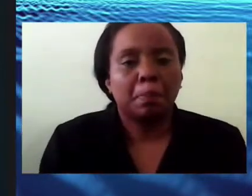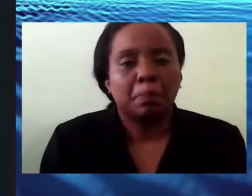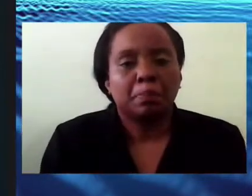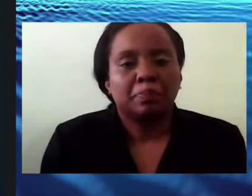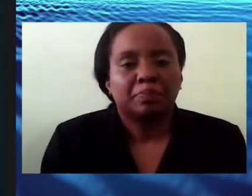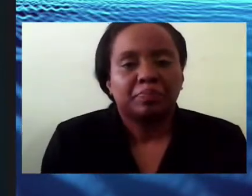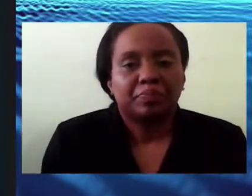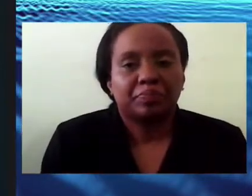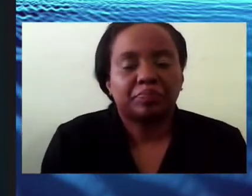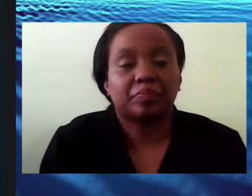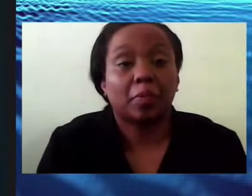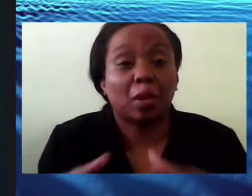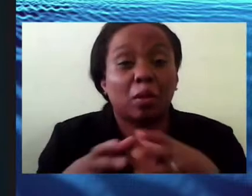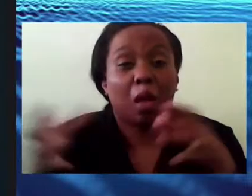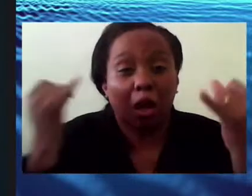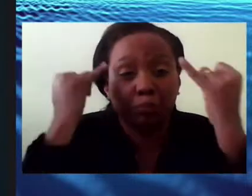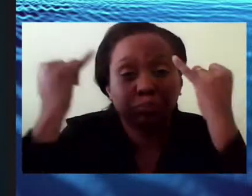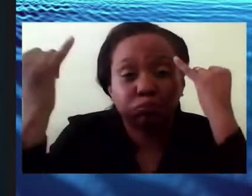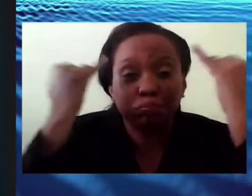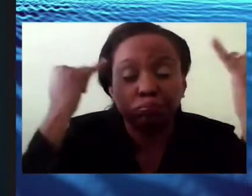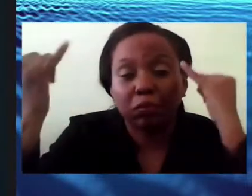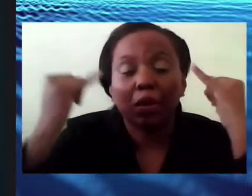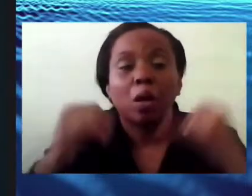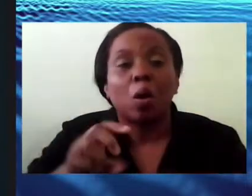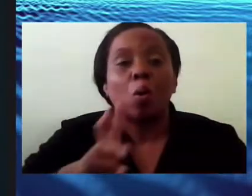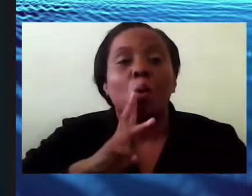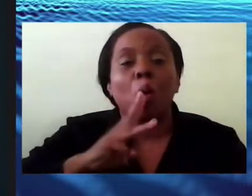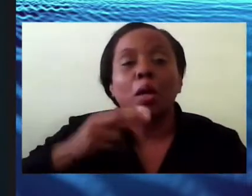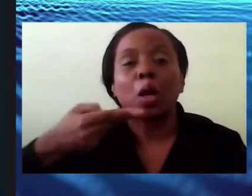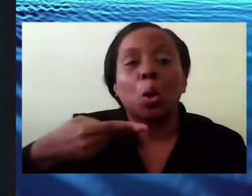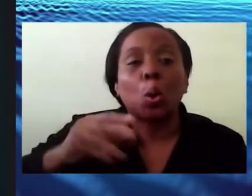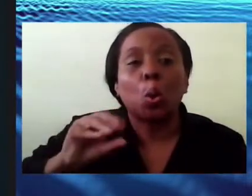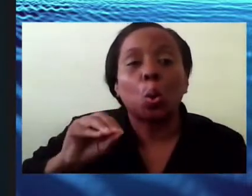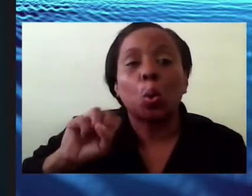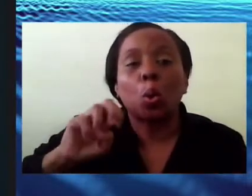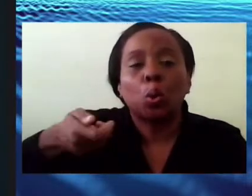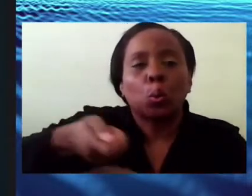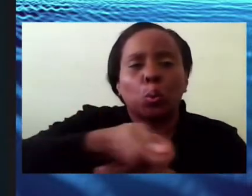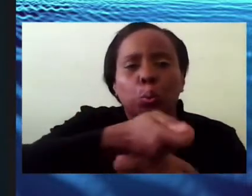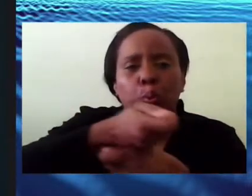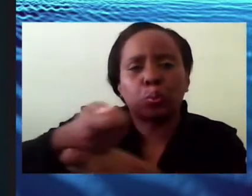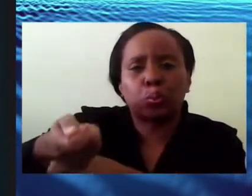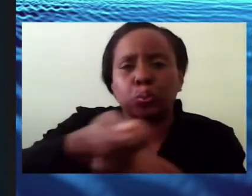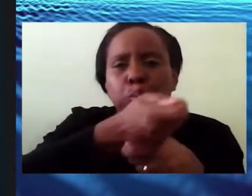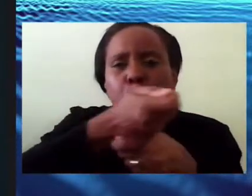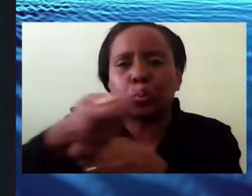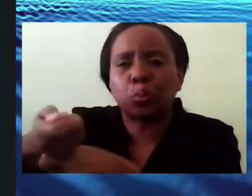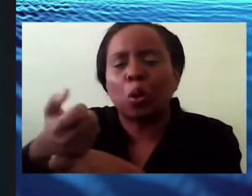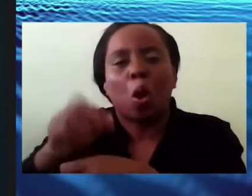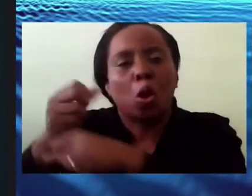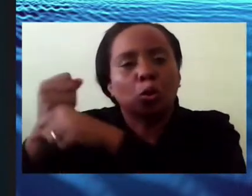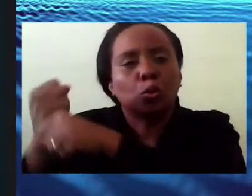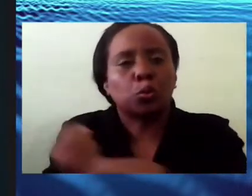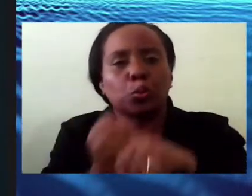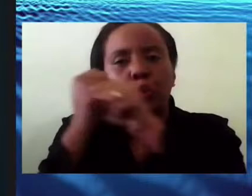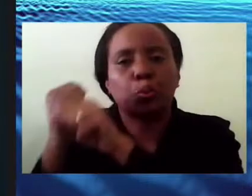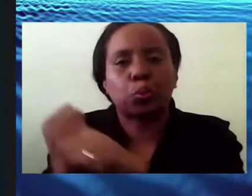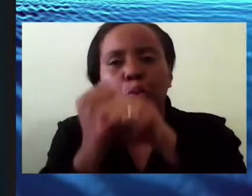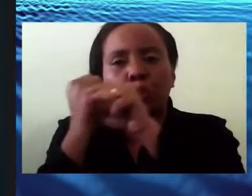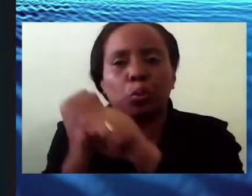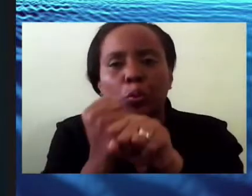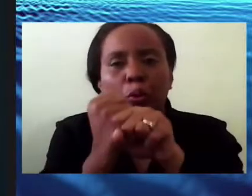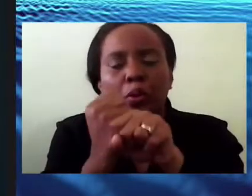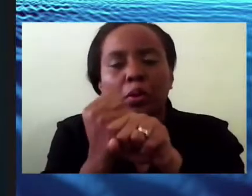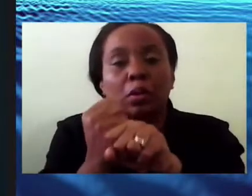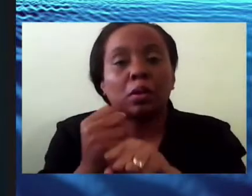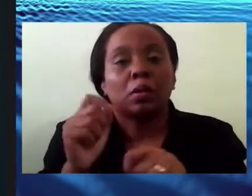A lot of ideas were put forward, hosing down the runway, sweeping the runway, everything. But at some parts of the runway, those